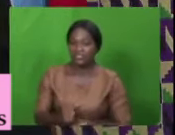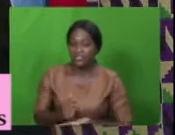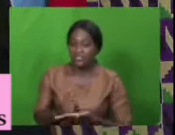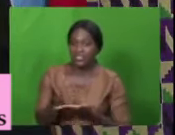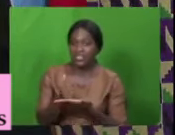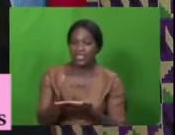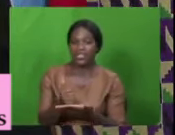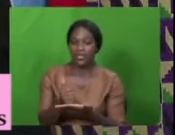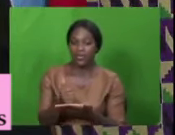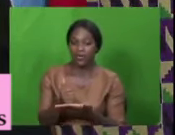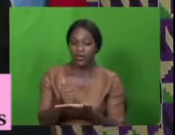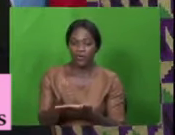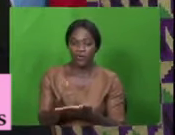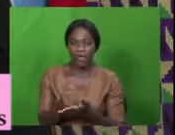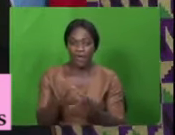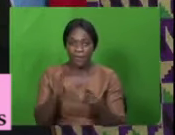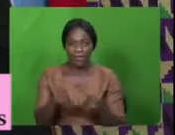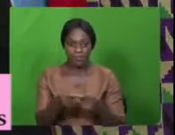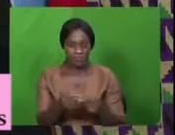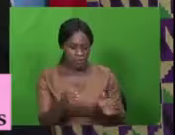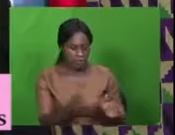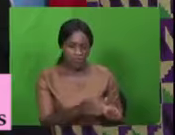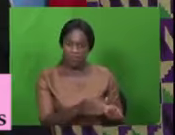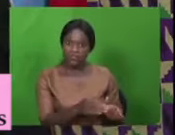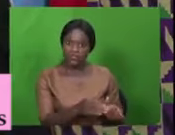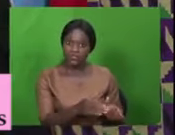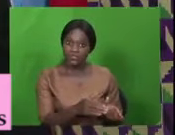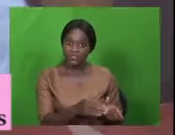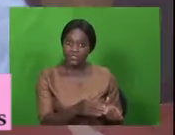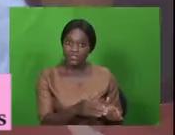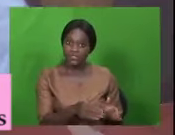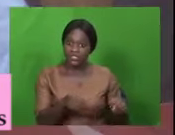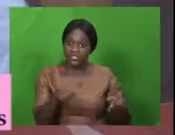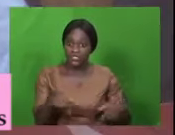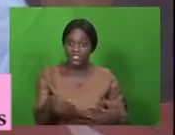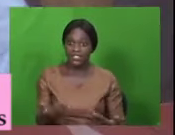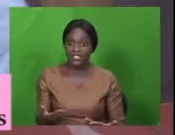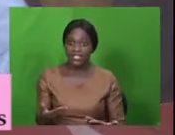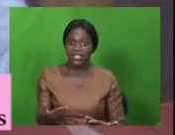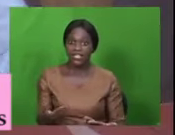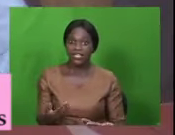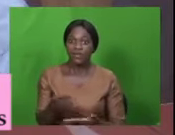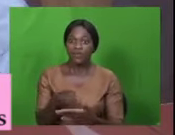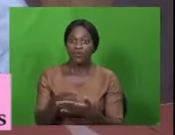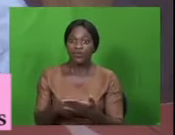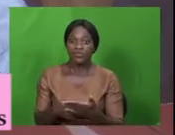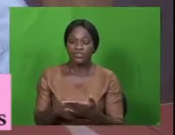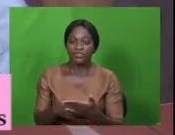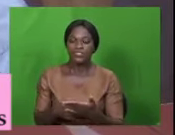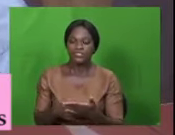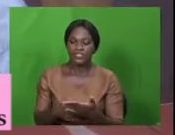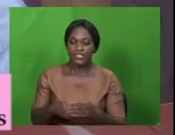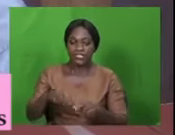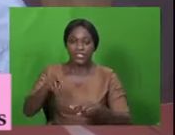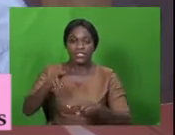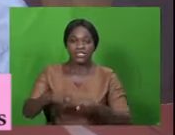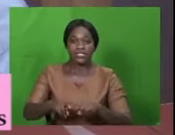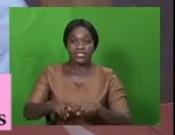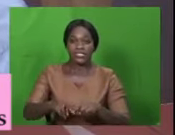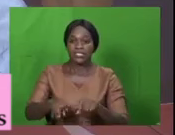of the minority side in Parliament today presides as the Speaker.